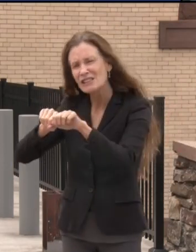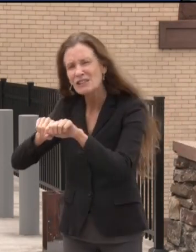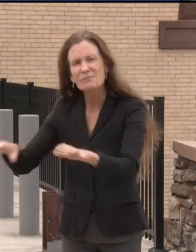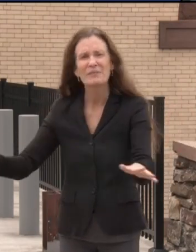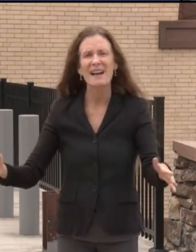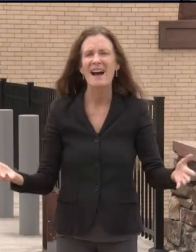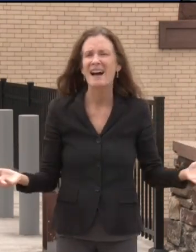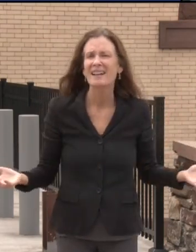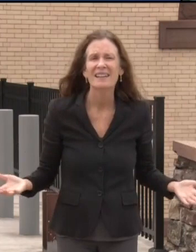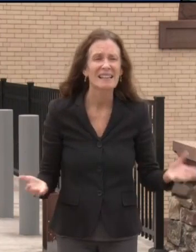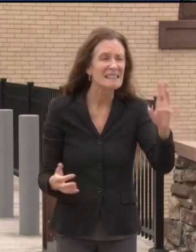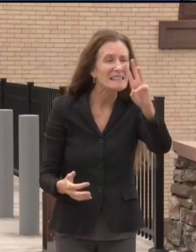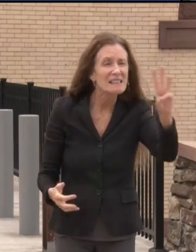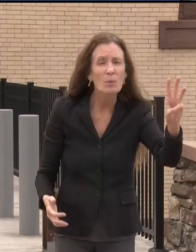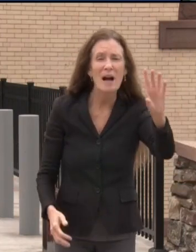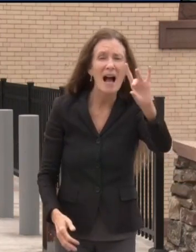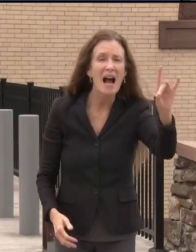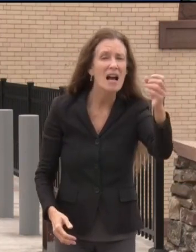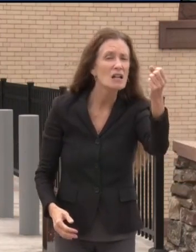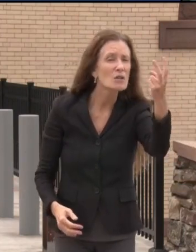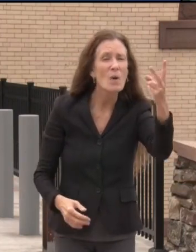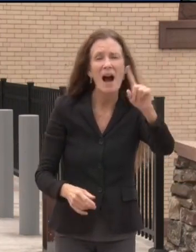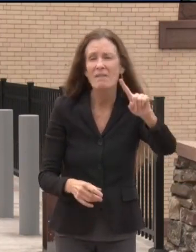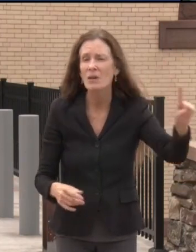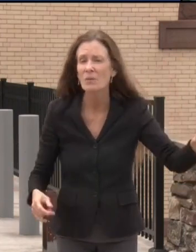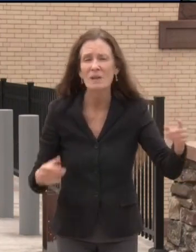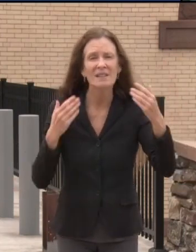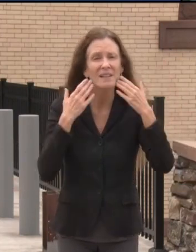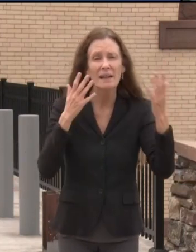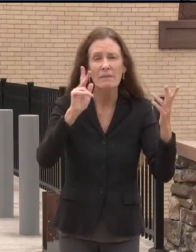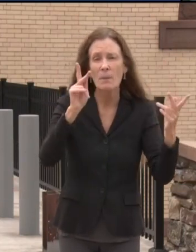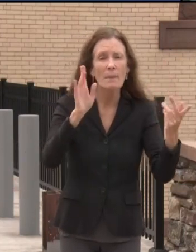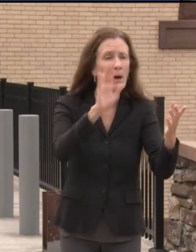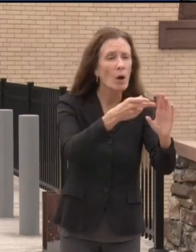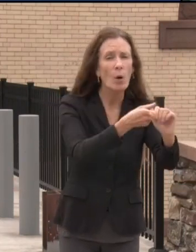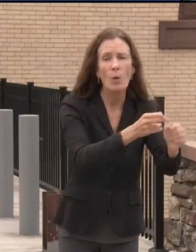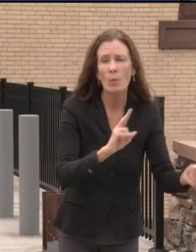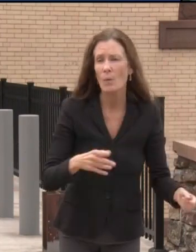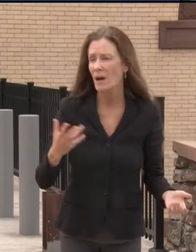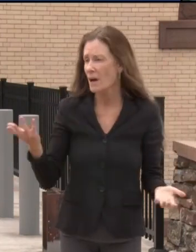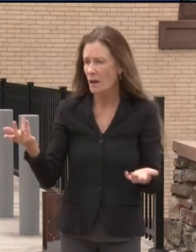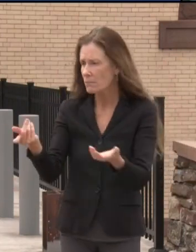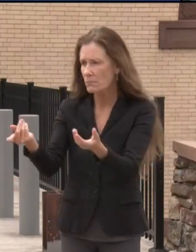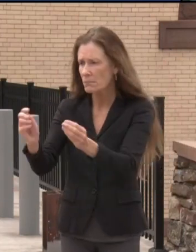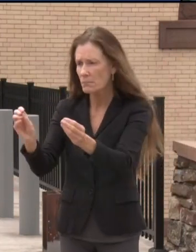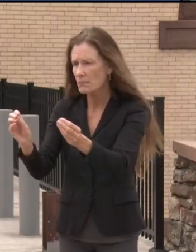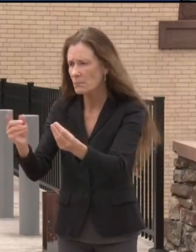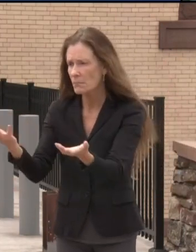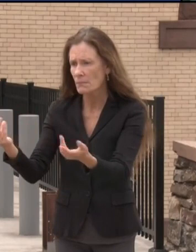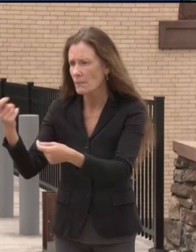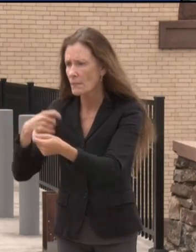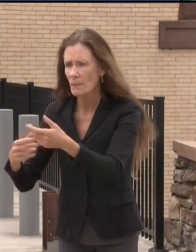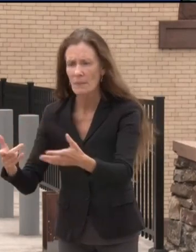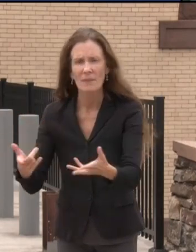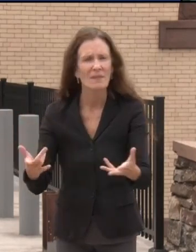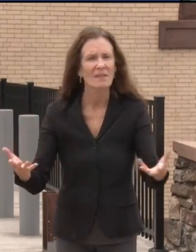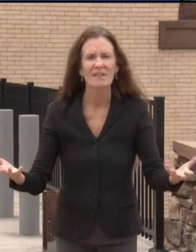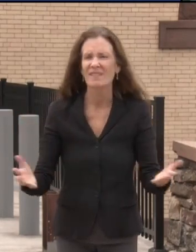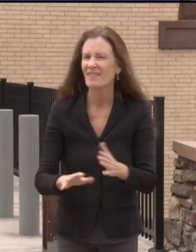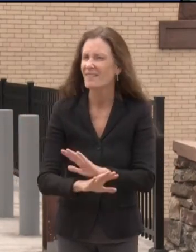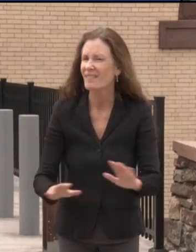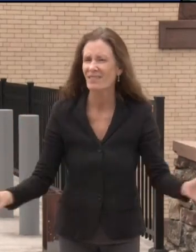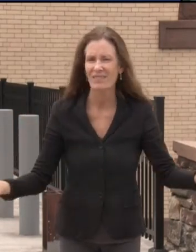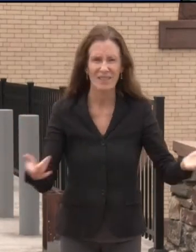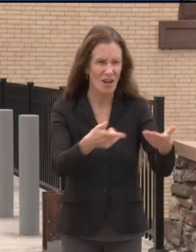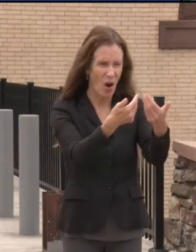fill that spot if that person leaves permanently. At this point, we don't pay anything for that. But we lose the